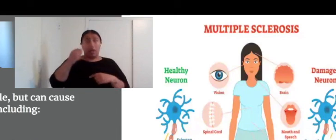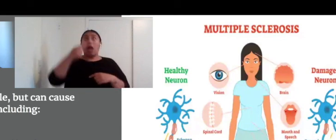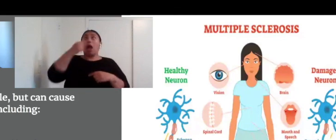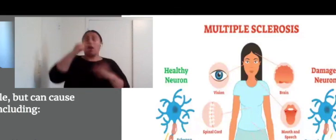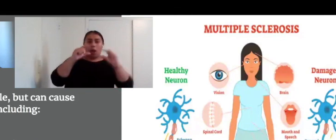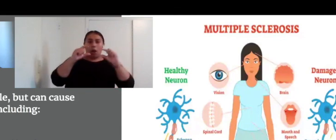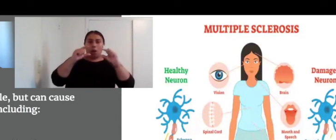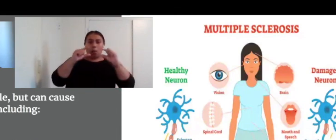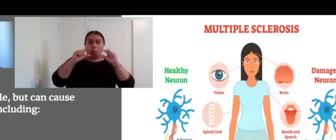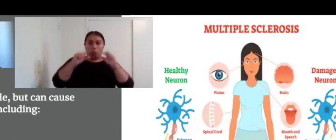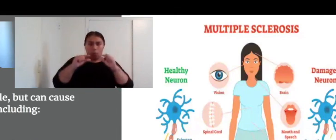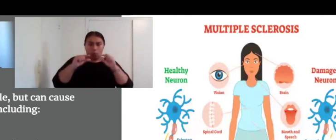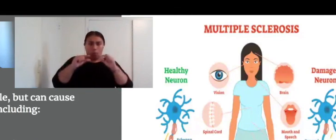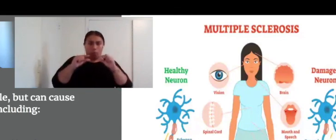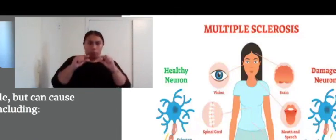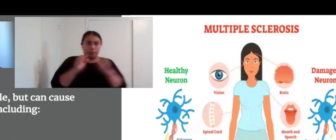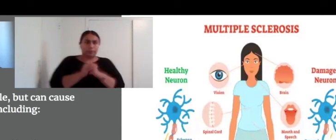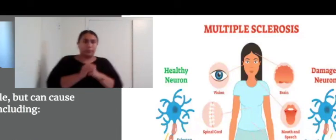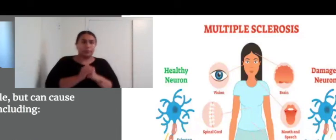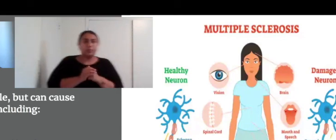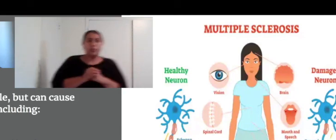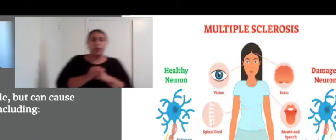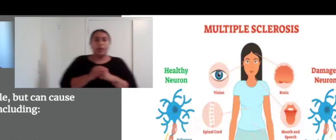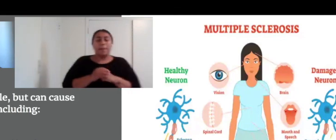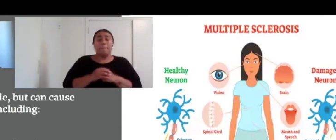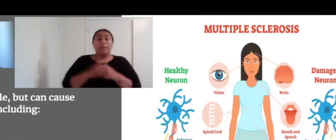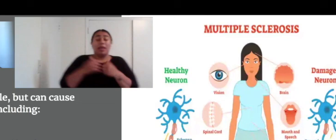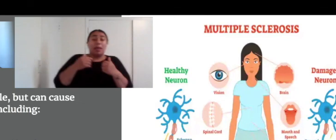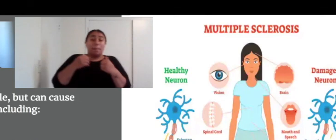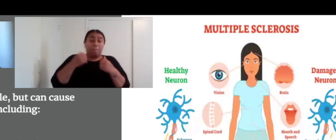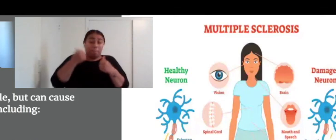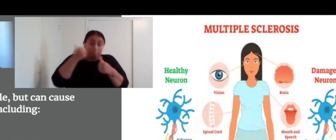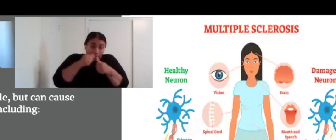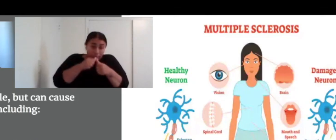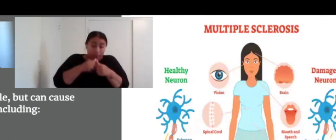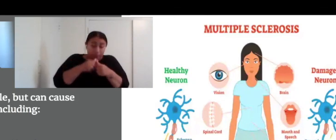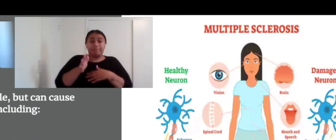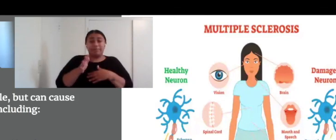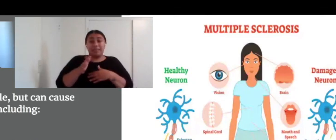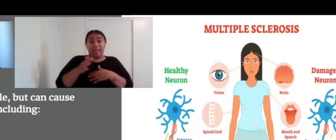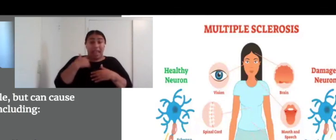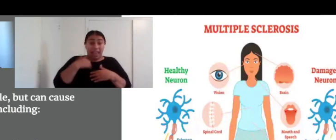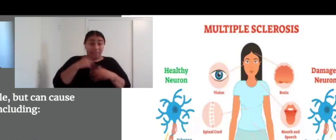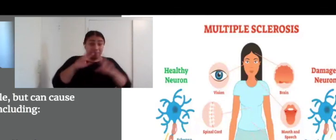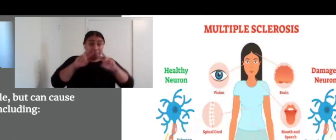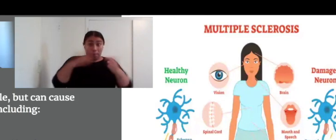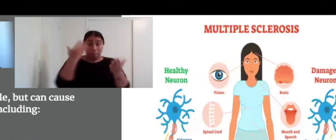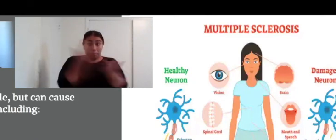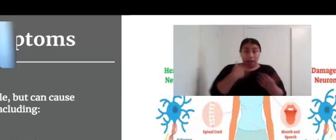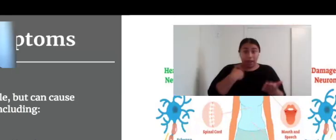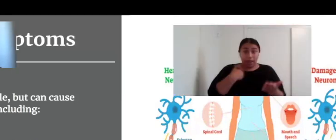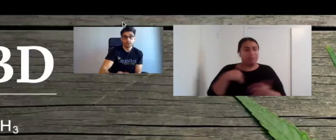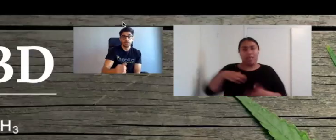So we've talked about the diagnosis, and then we can now talk about how medical cannabis can potentially help with these